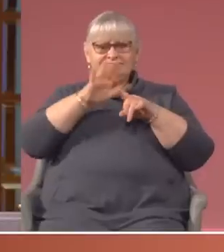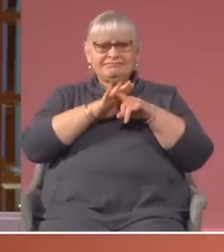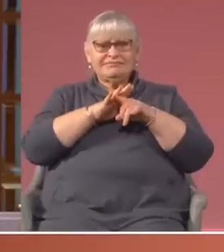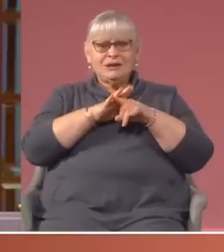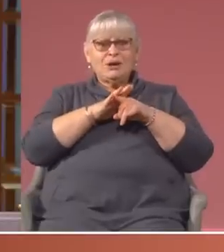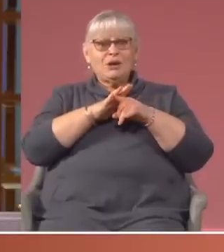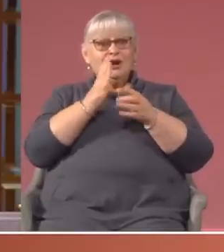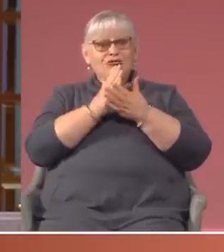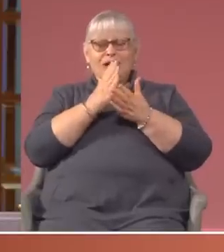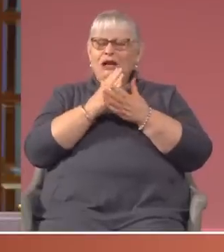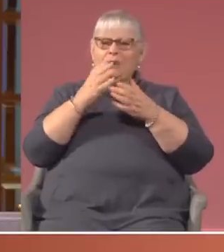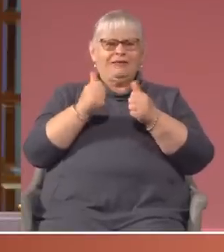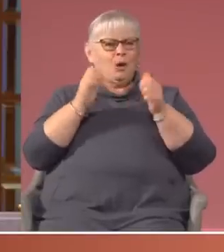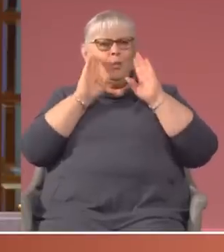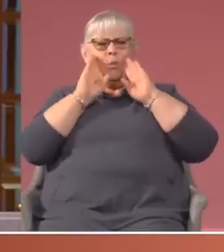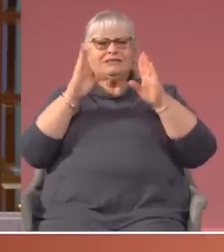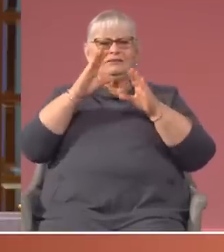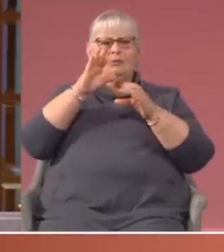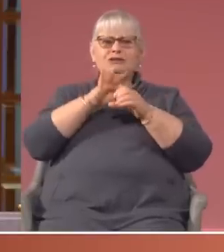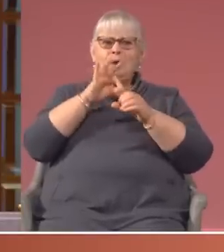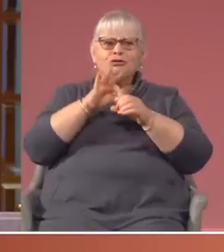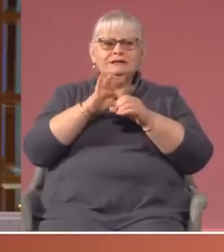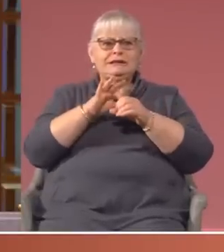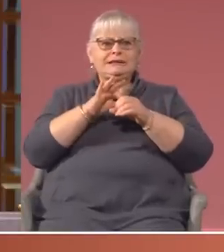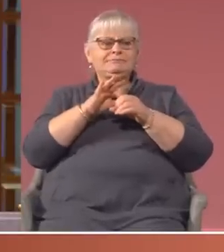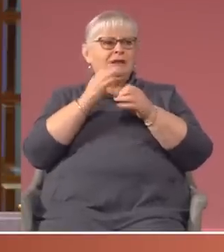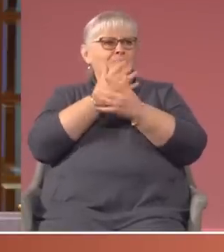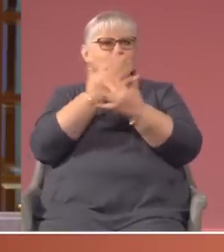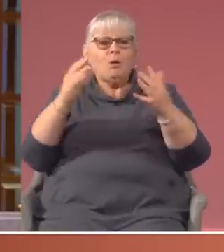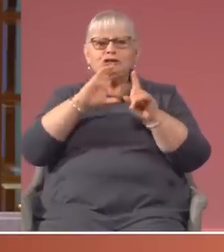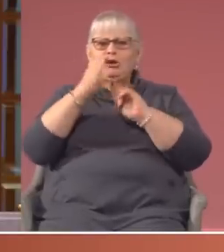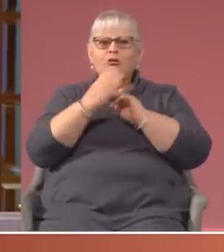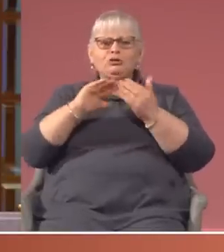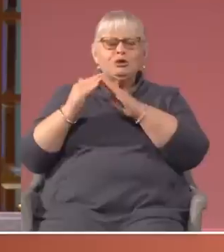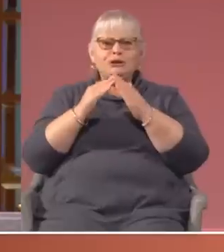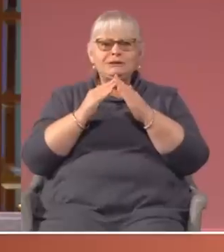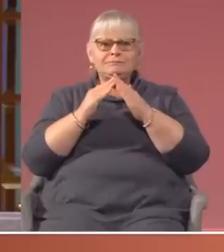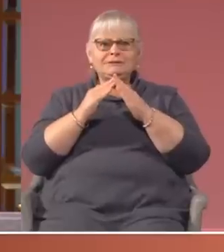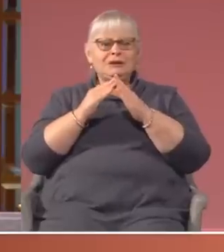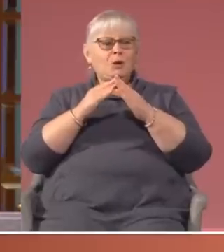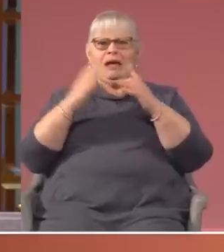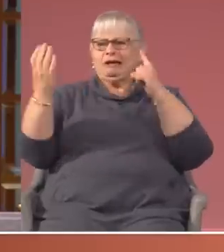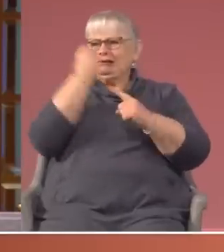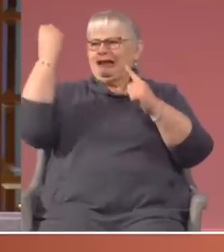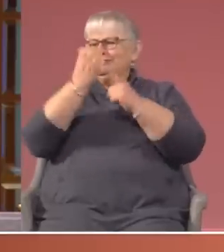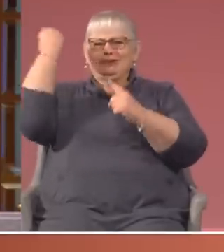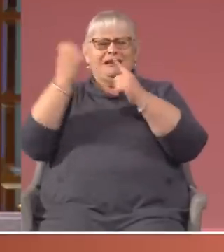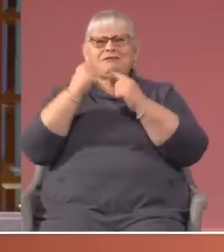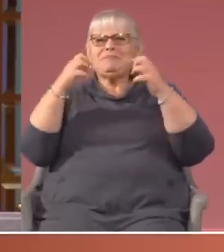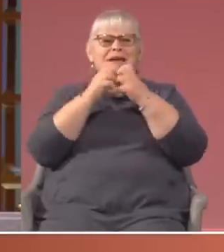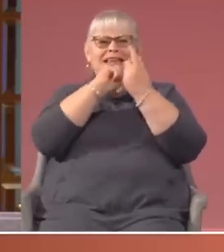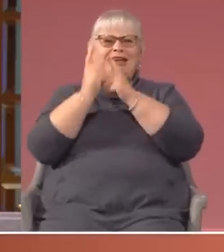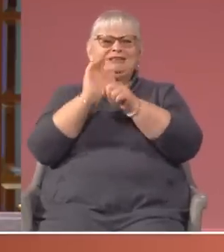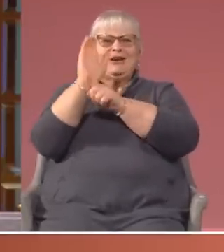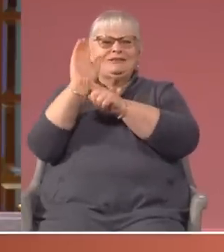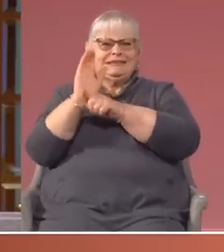with an enviable democracy, a vibrant multicultural community, overachievers on the world stage,